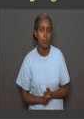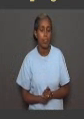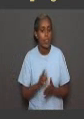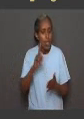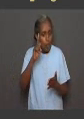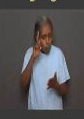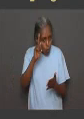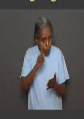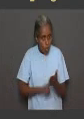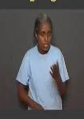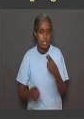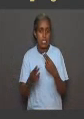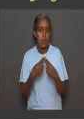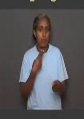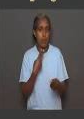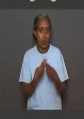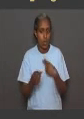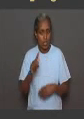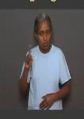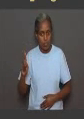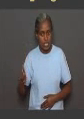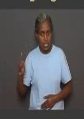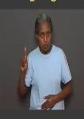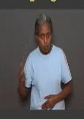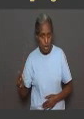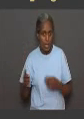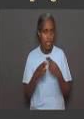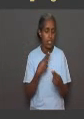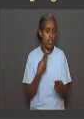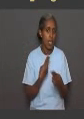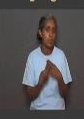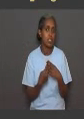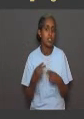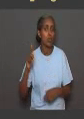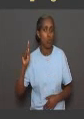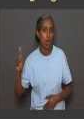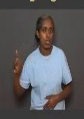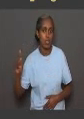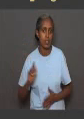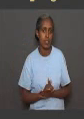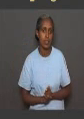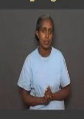What is the product of Z1 times 1?